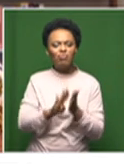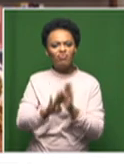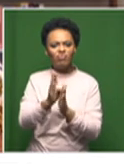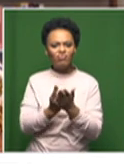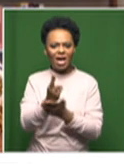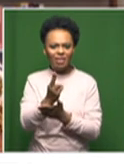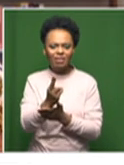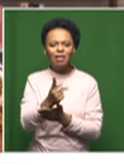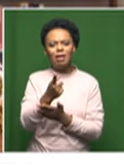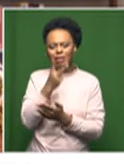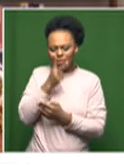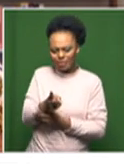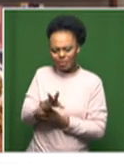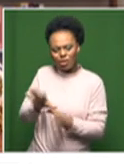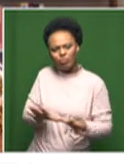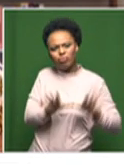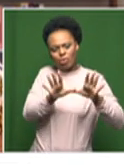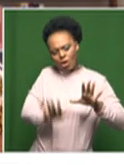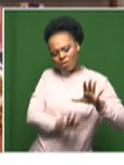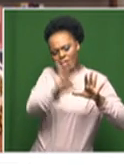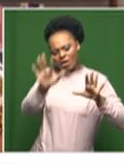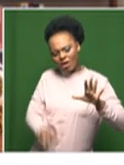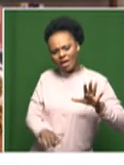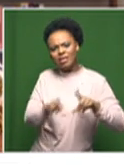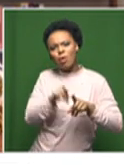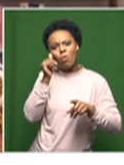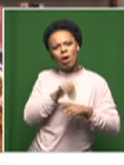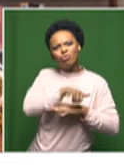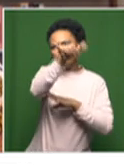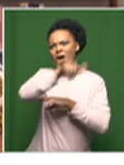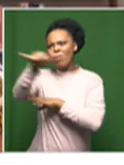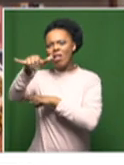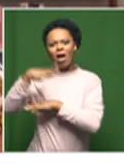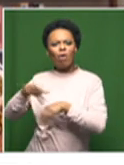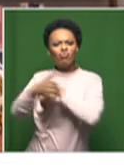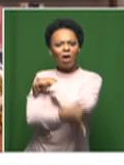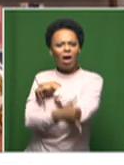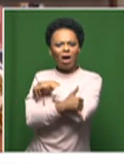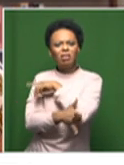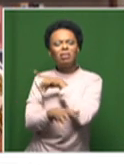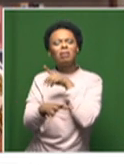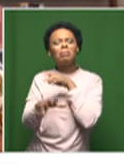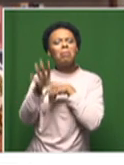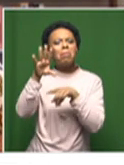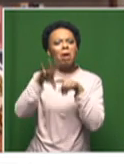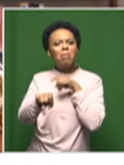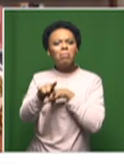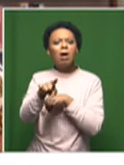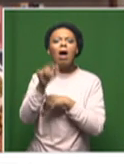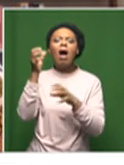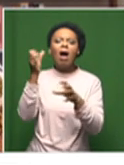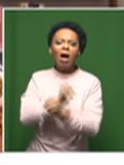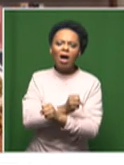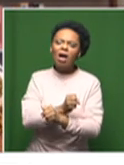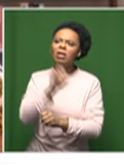continent, for example, and then even traveling across the world, you come to a realization that we as South